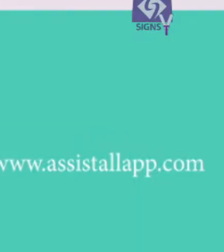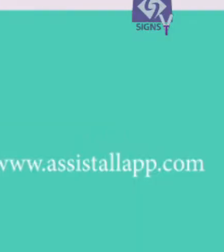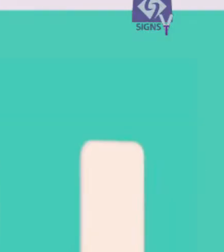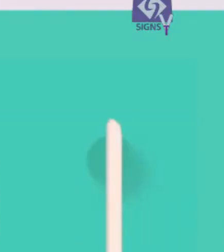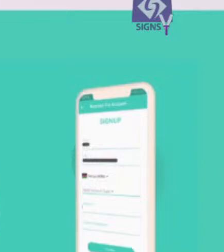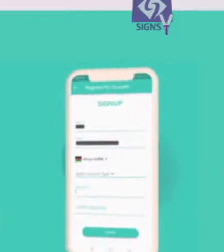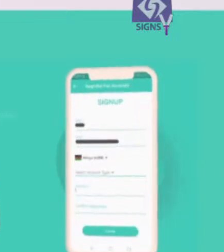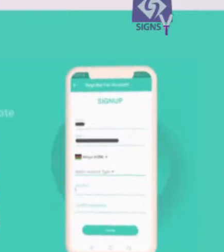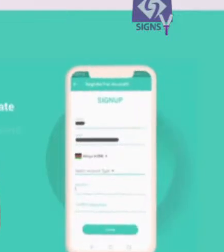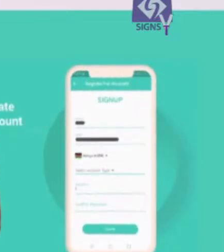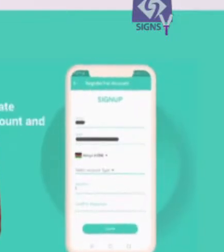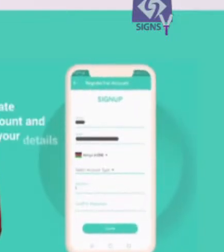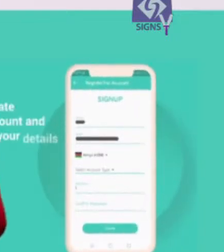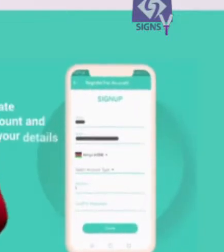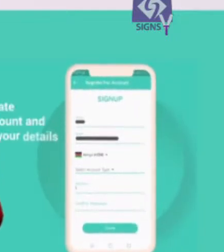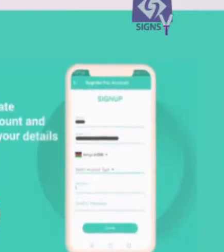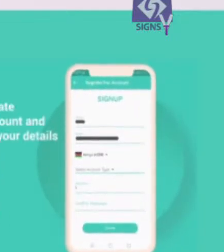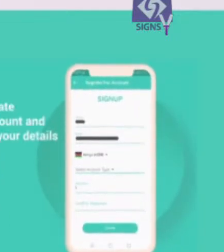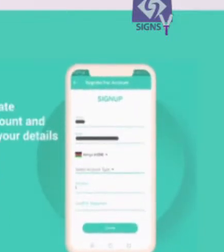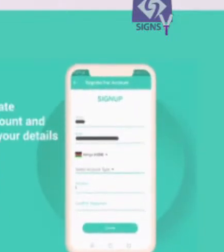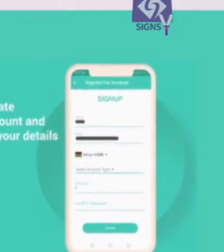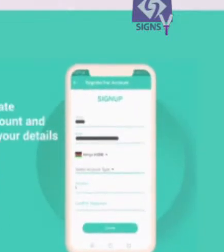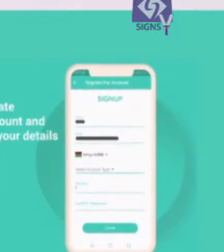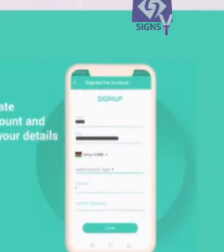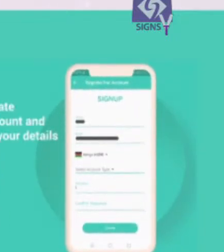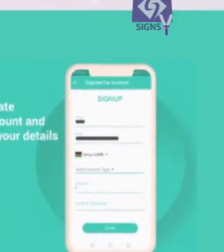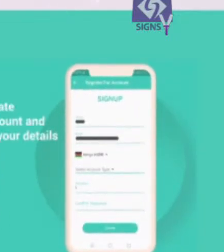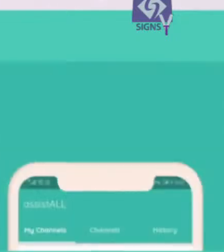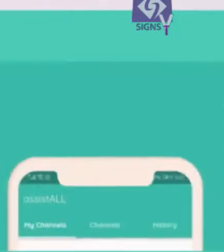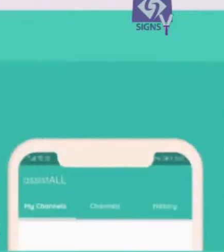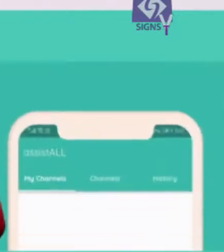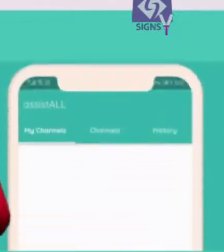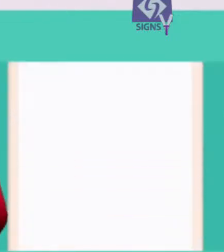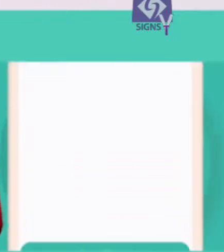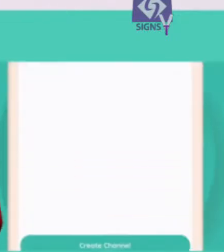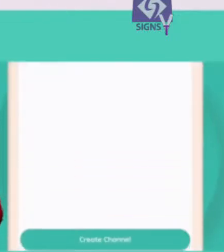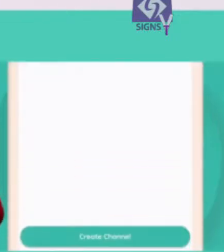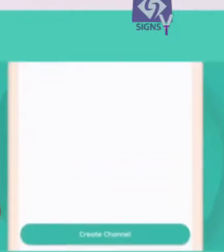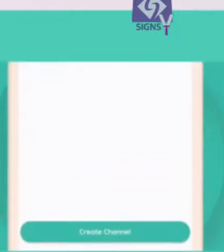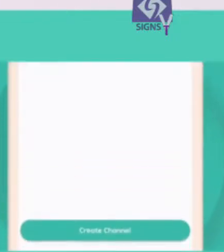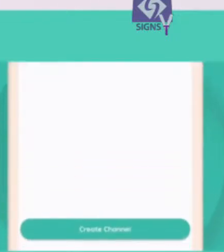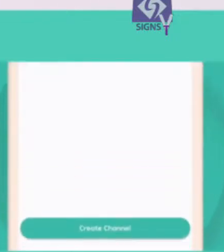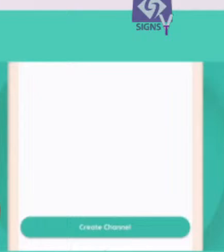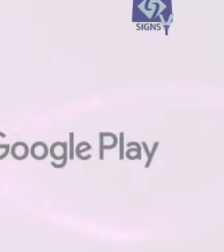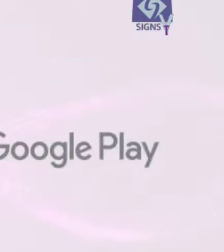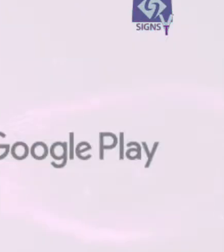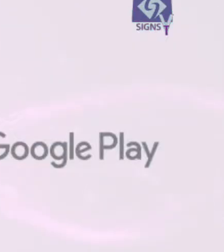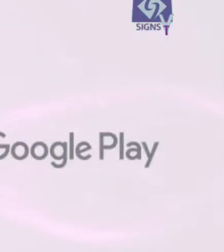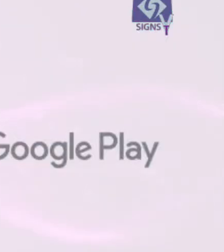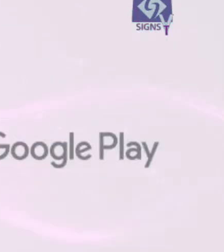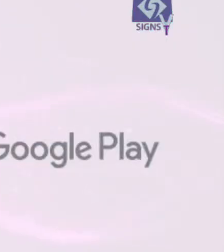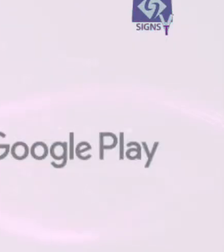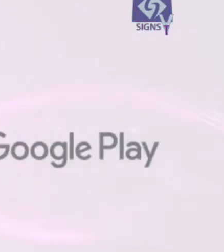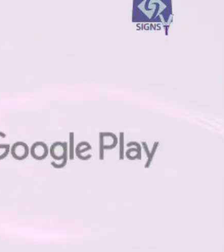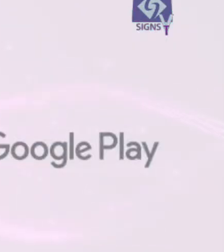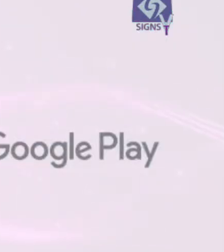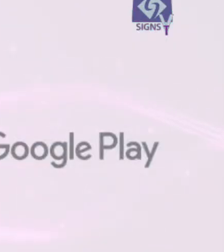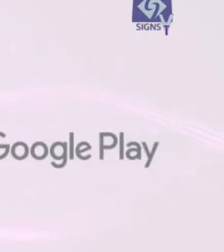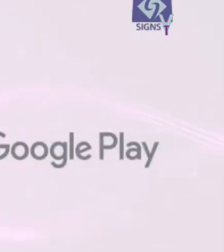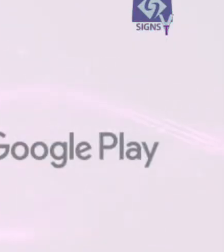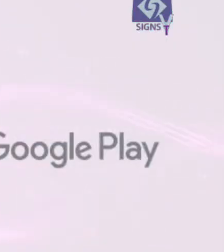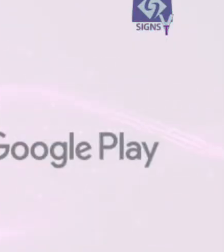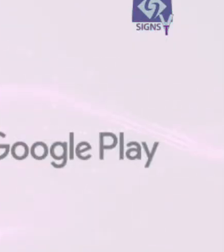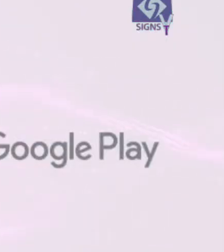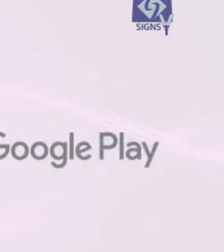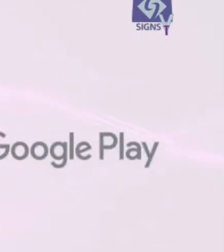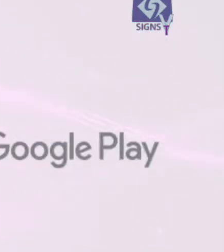providers. Post-COVID-19, the application shall be used in higher education, employment, judicial systems,